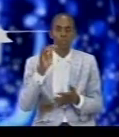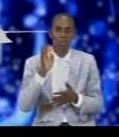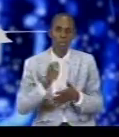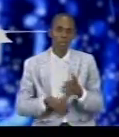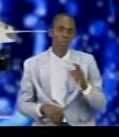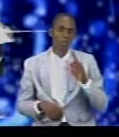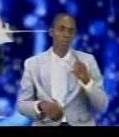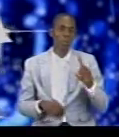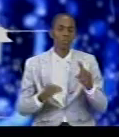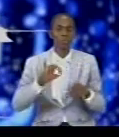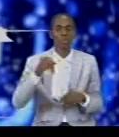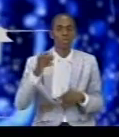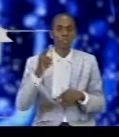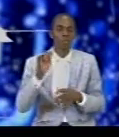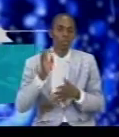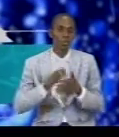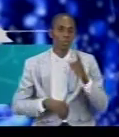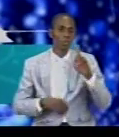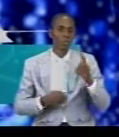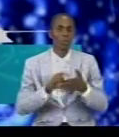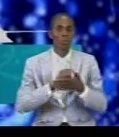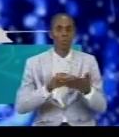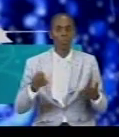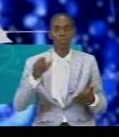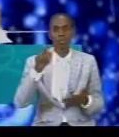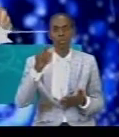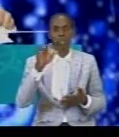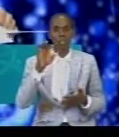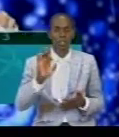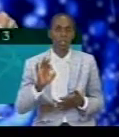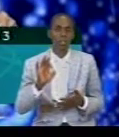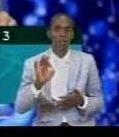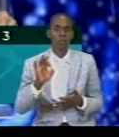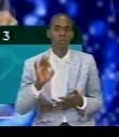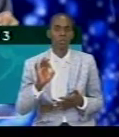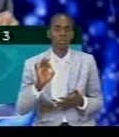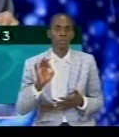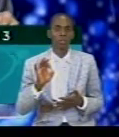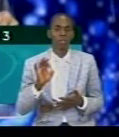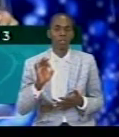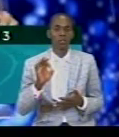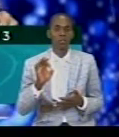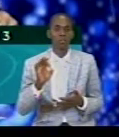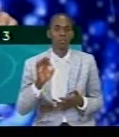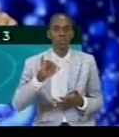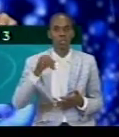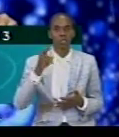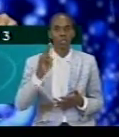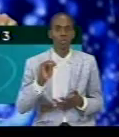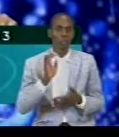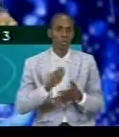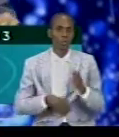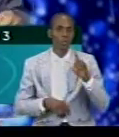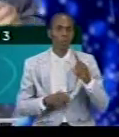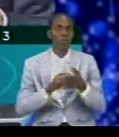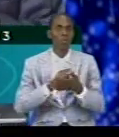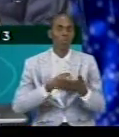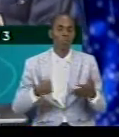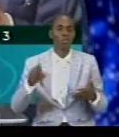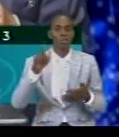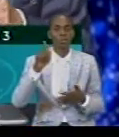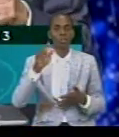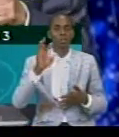John chapter 1. I read from verse 29. I read again from verse 29. John chapter 1 from verse